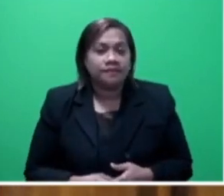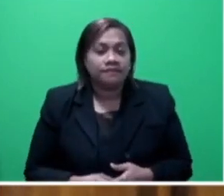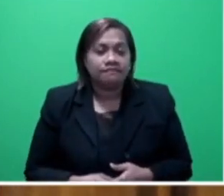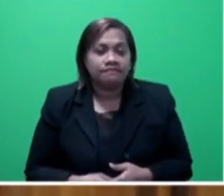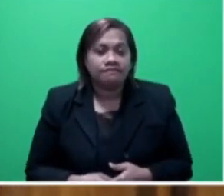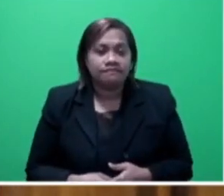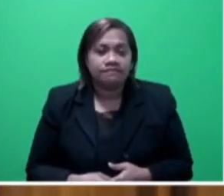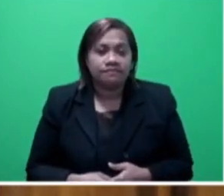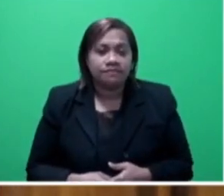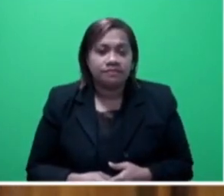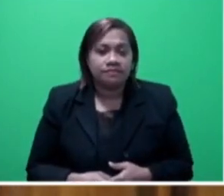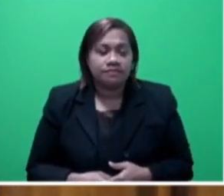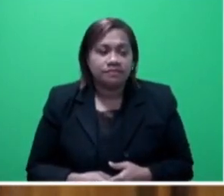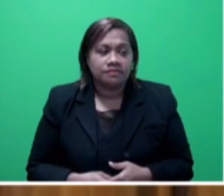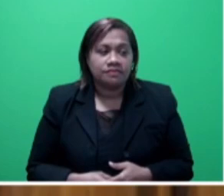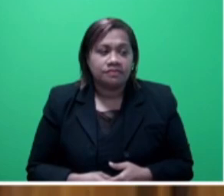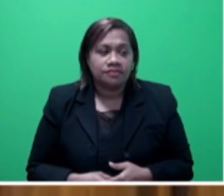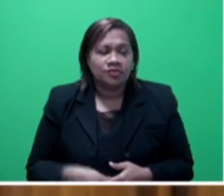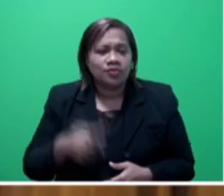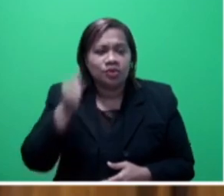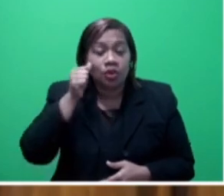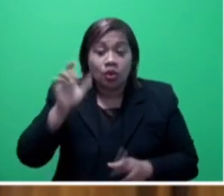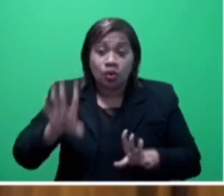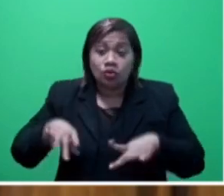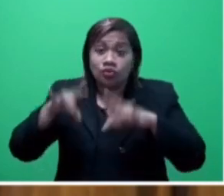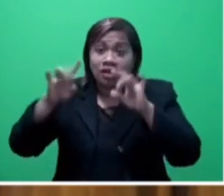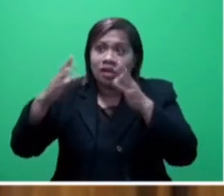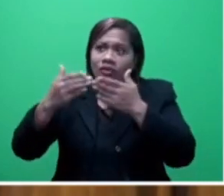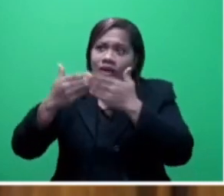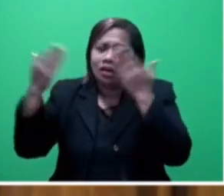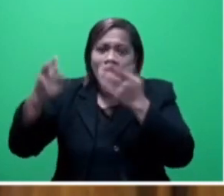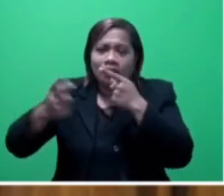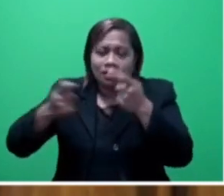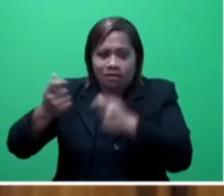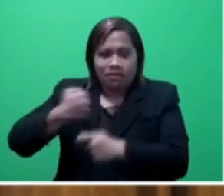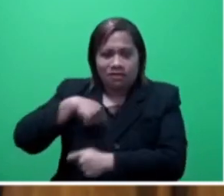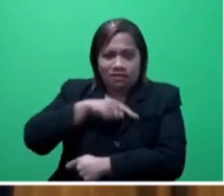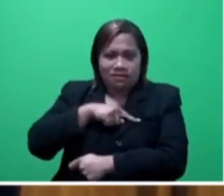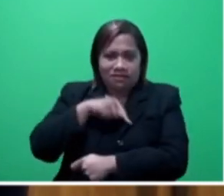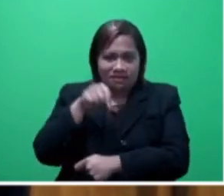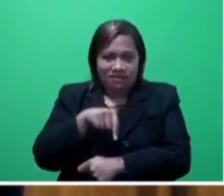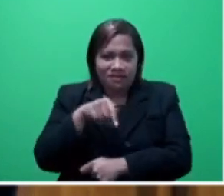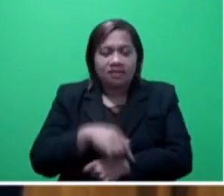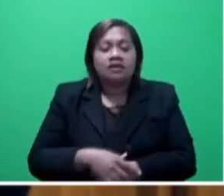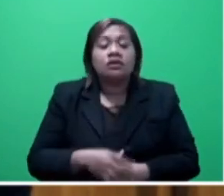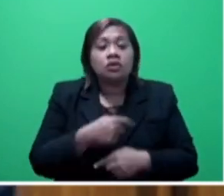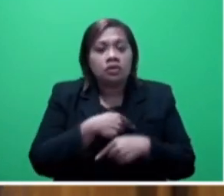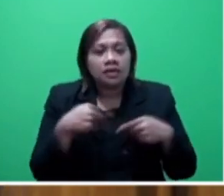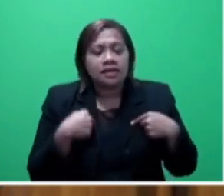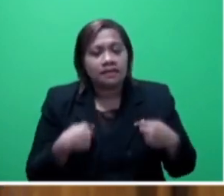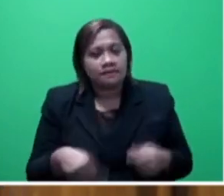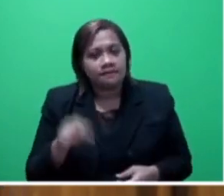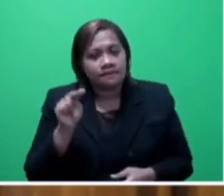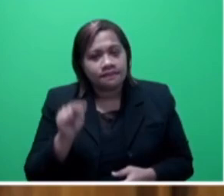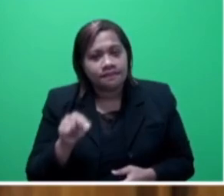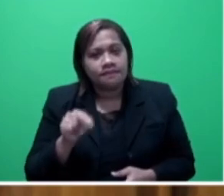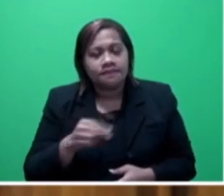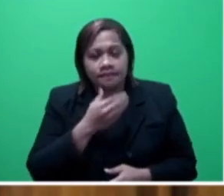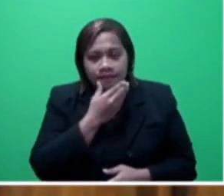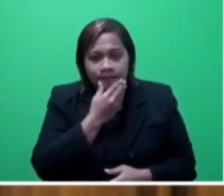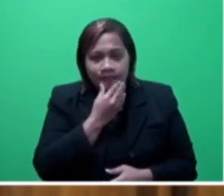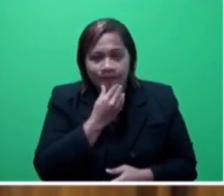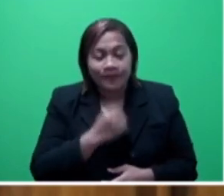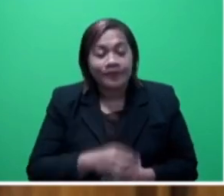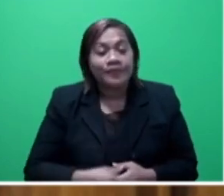know that Australia is our largest source market, and we need to look